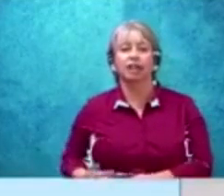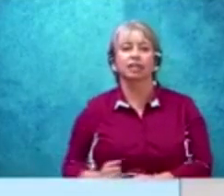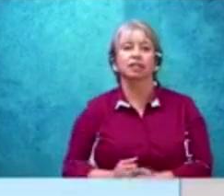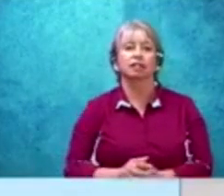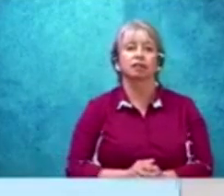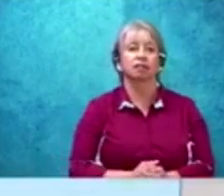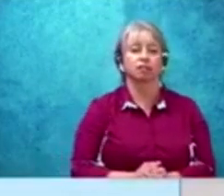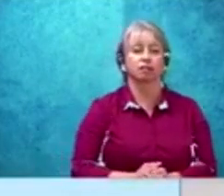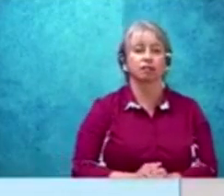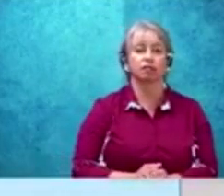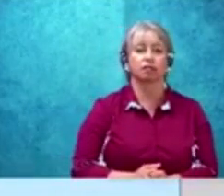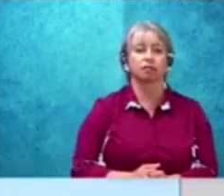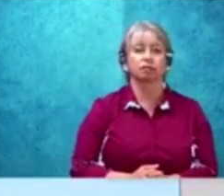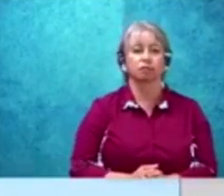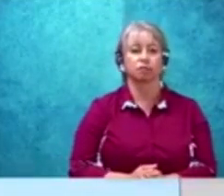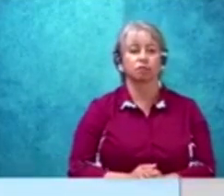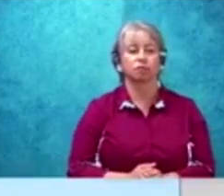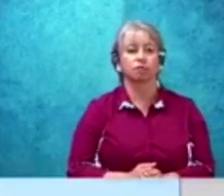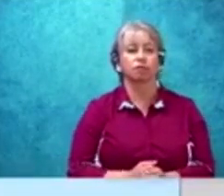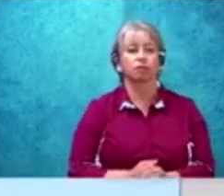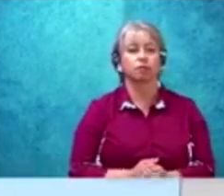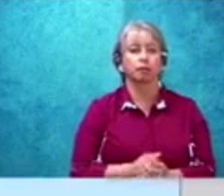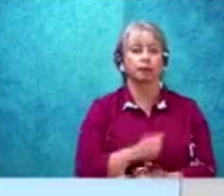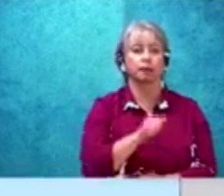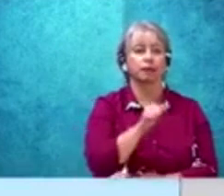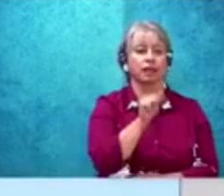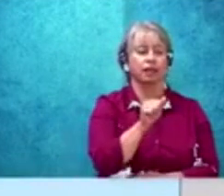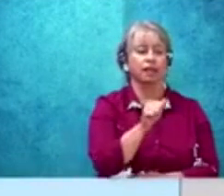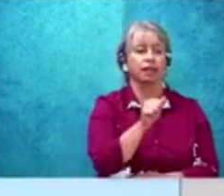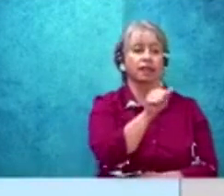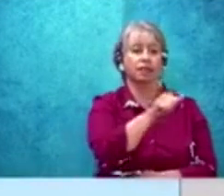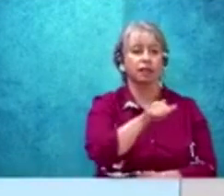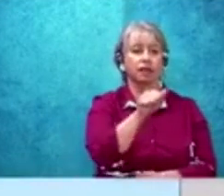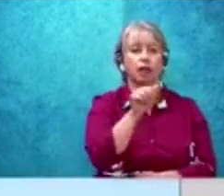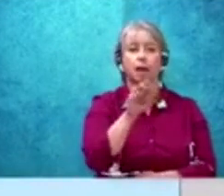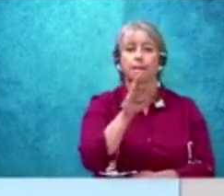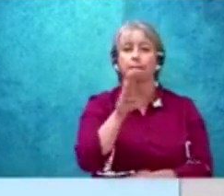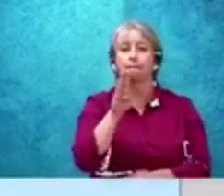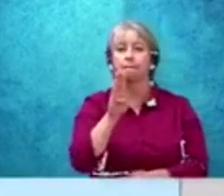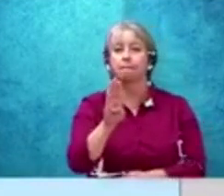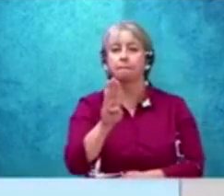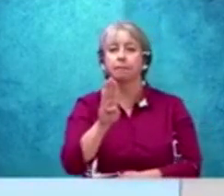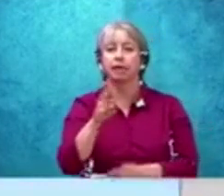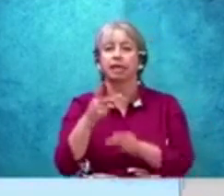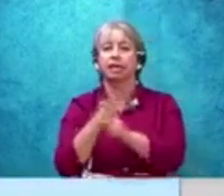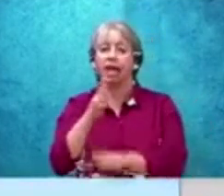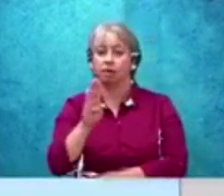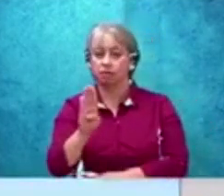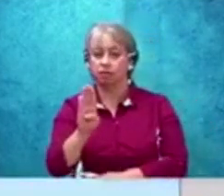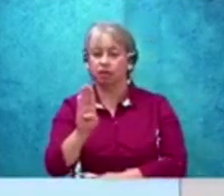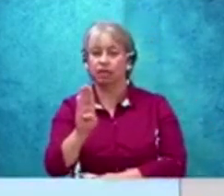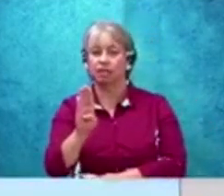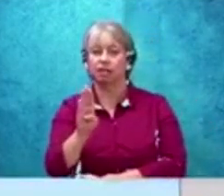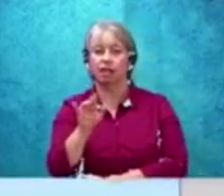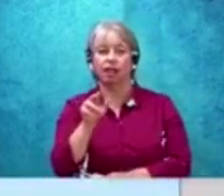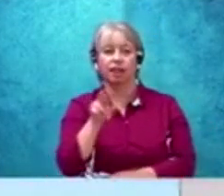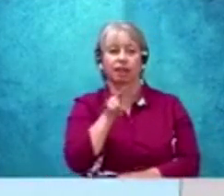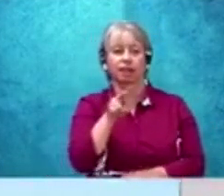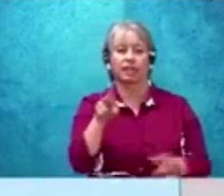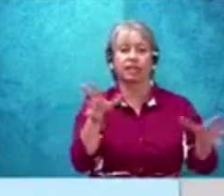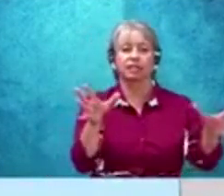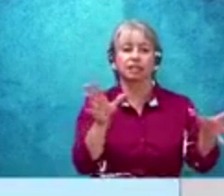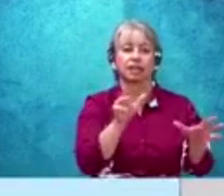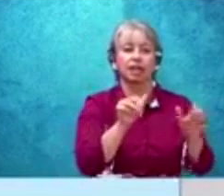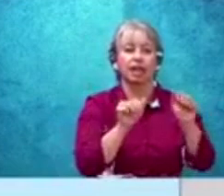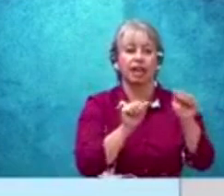square is side squared. So A times A, this is that area, B times B, this is that area. Those two added